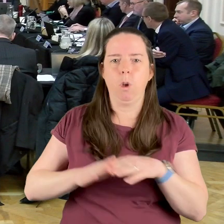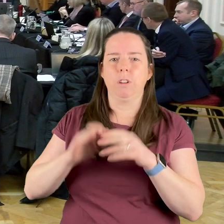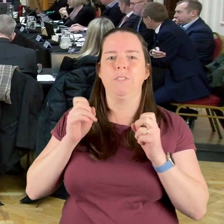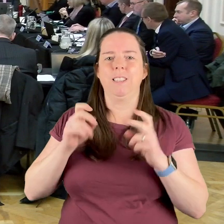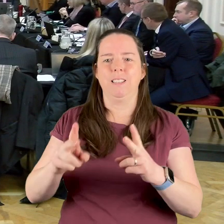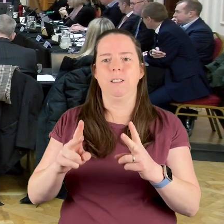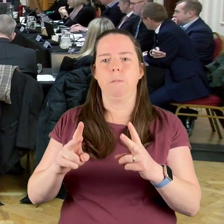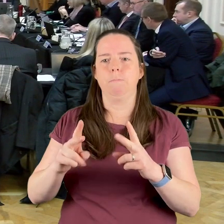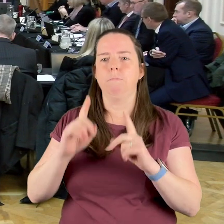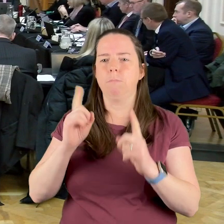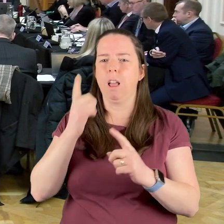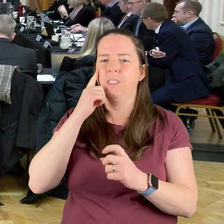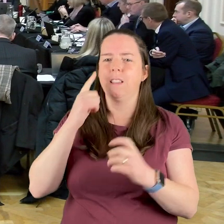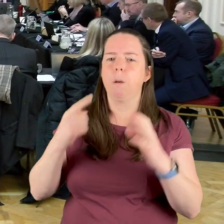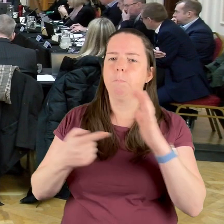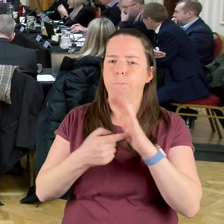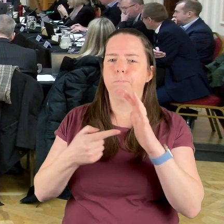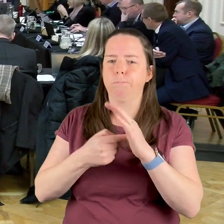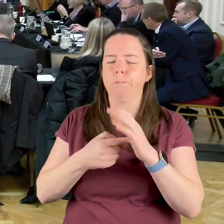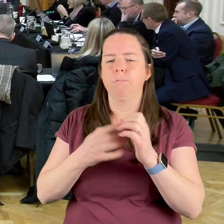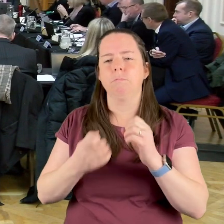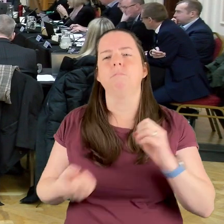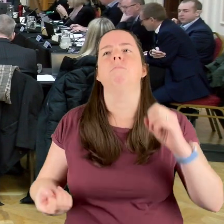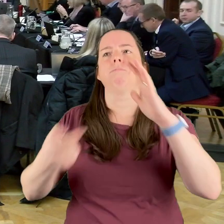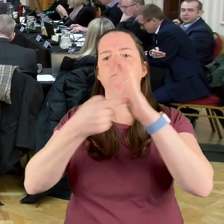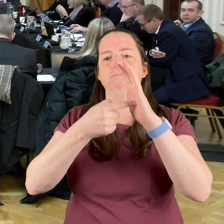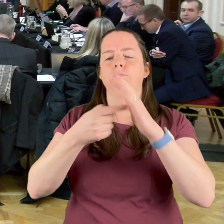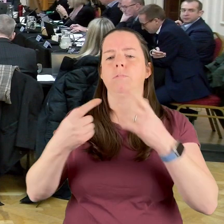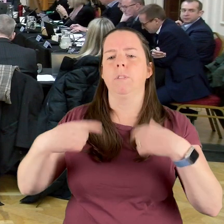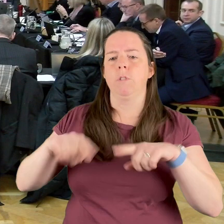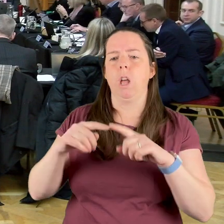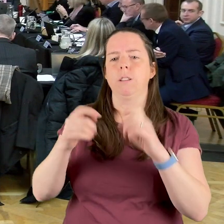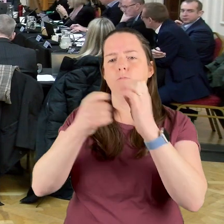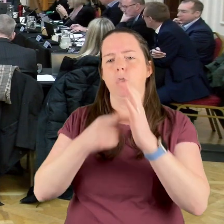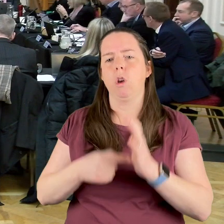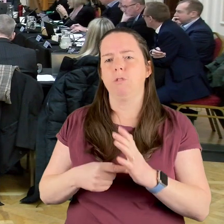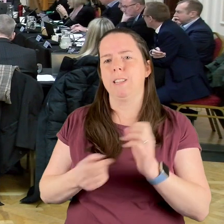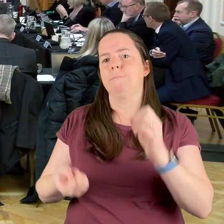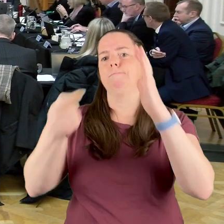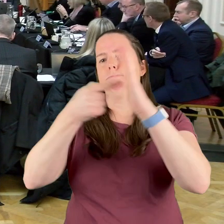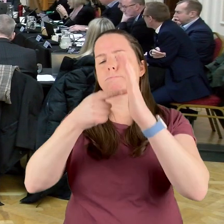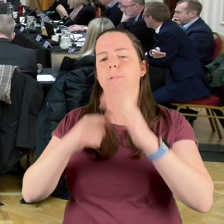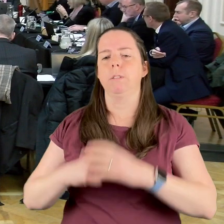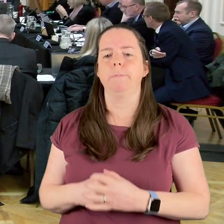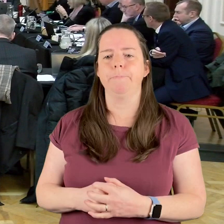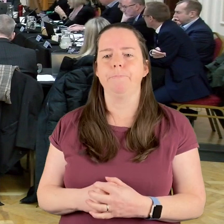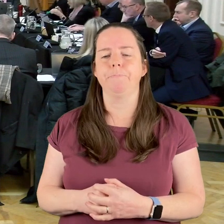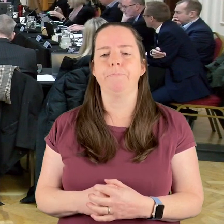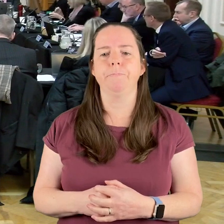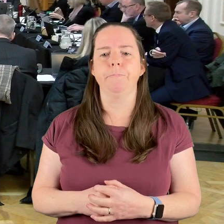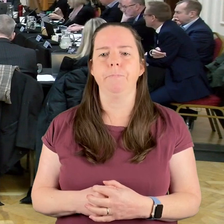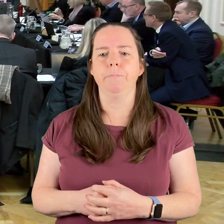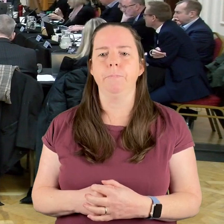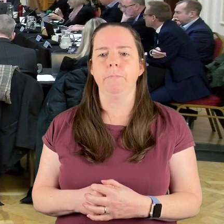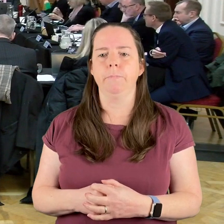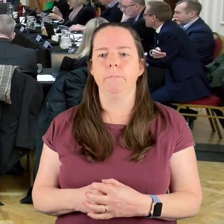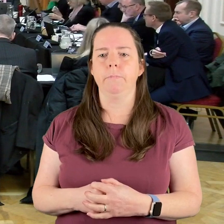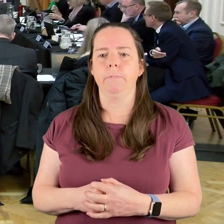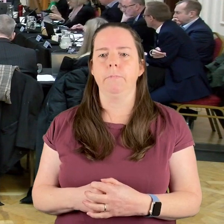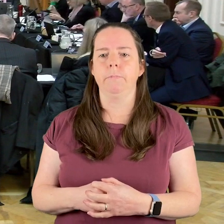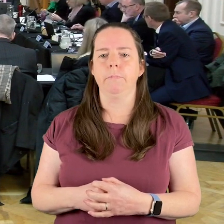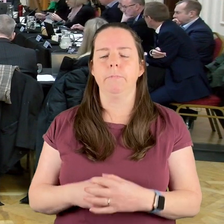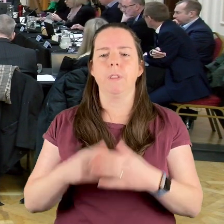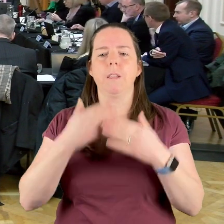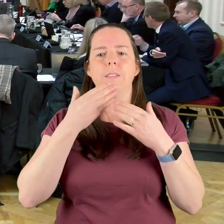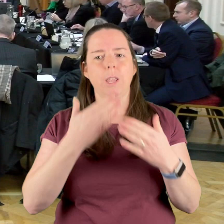health, it's community, it's every part of the system. So, but I think it's important that it's a high priority for us all. Thank you,